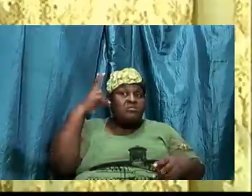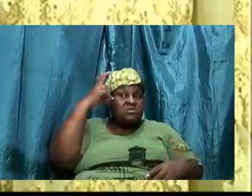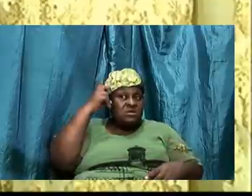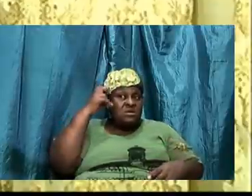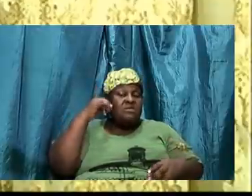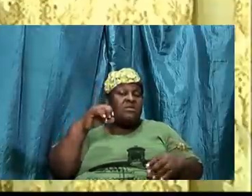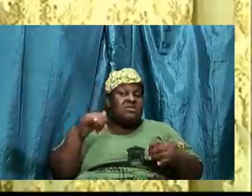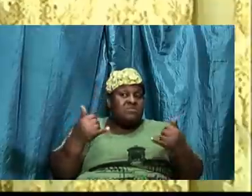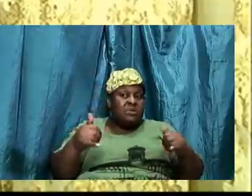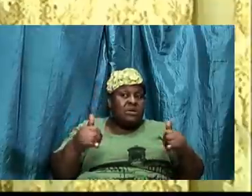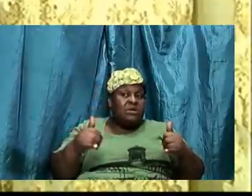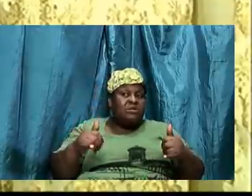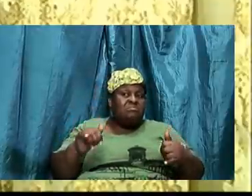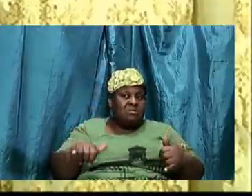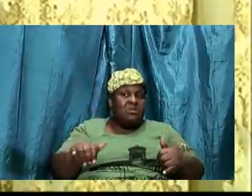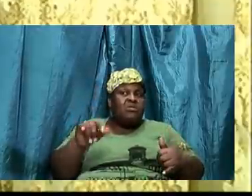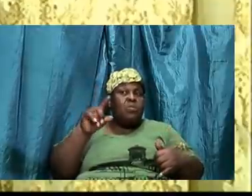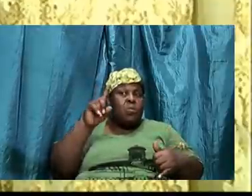And